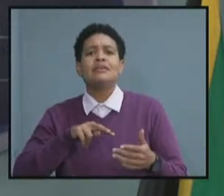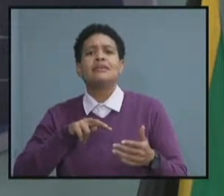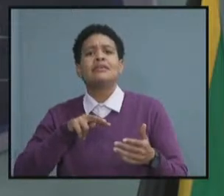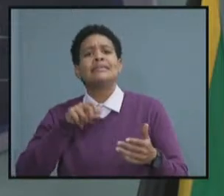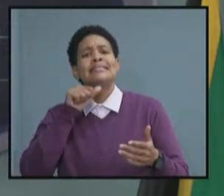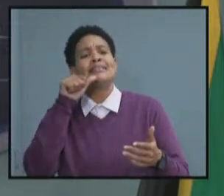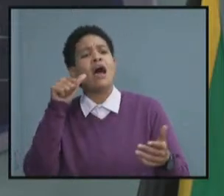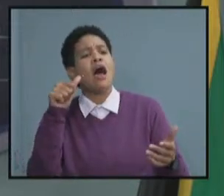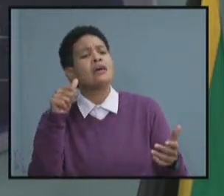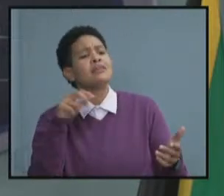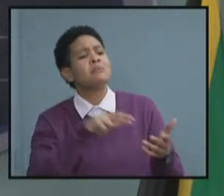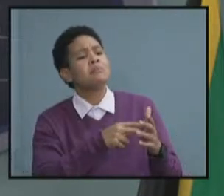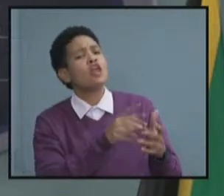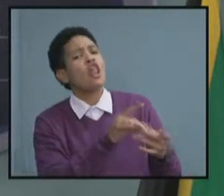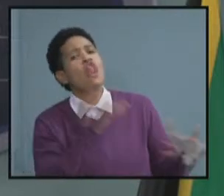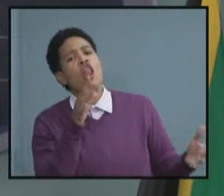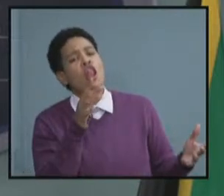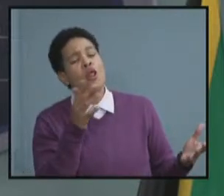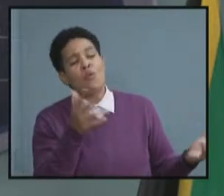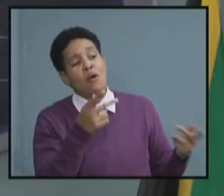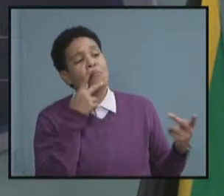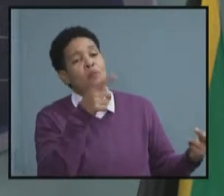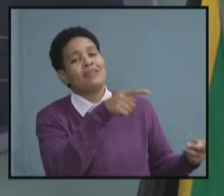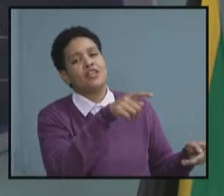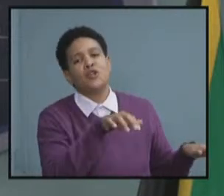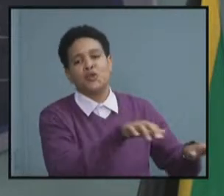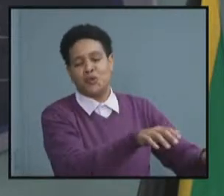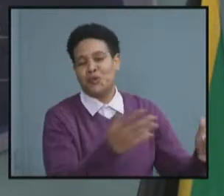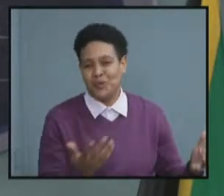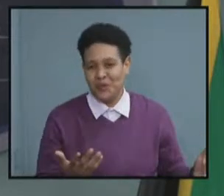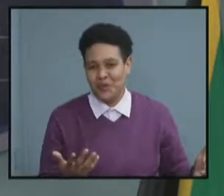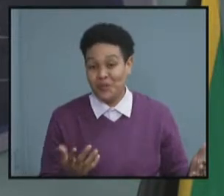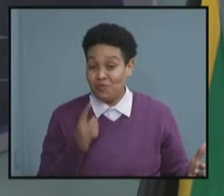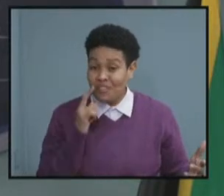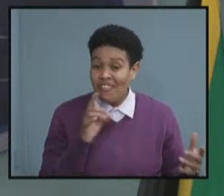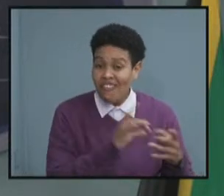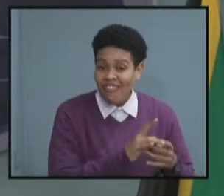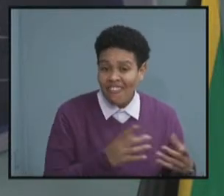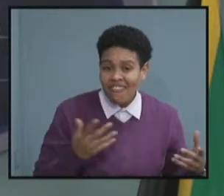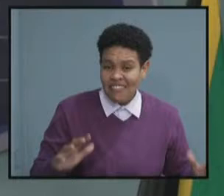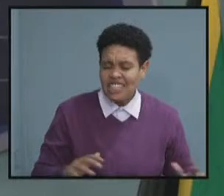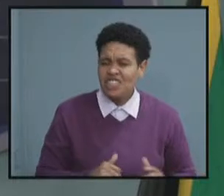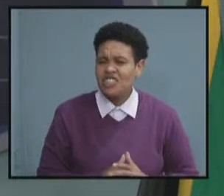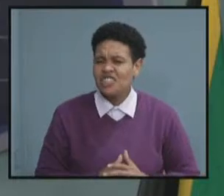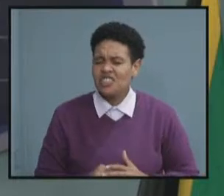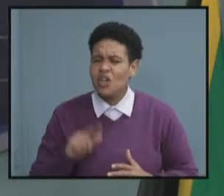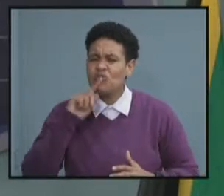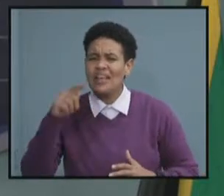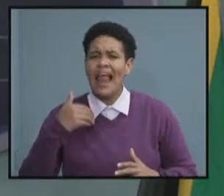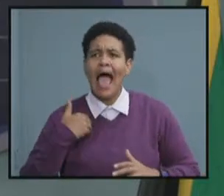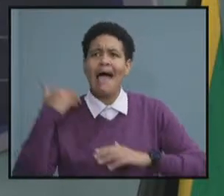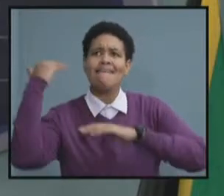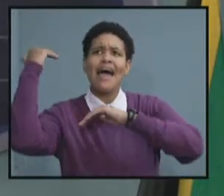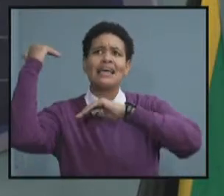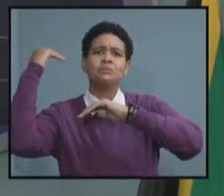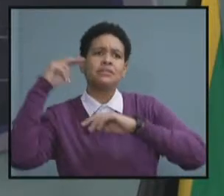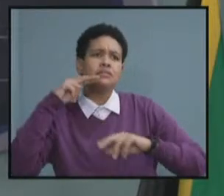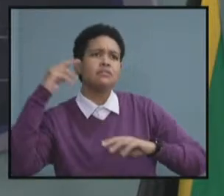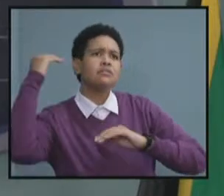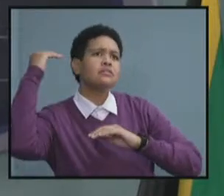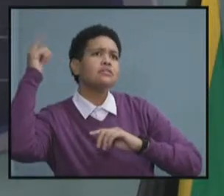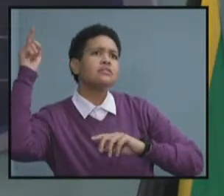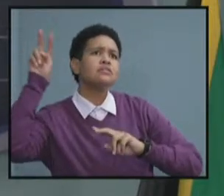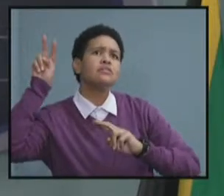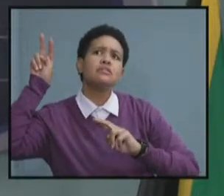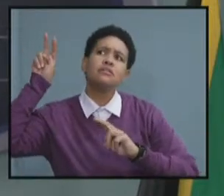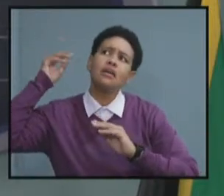to what the public actually does. So there is an expectation that